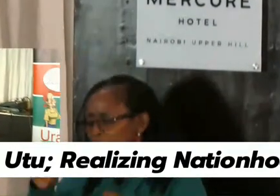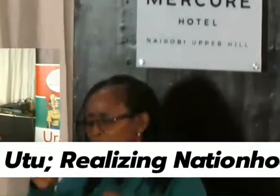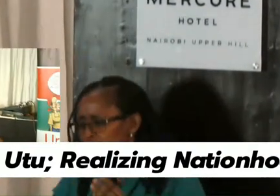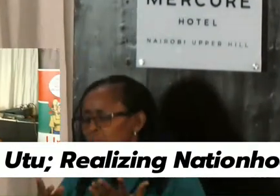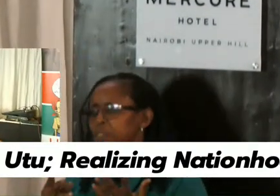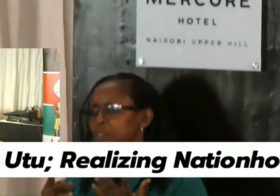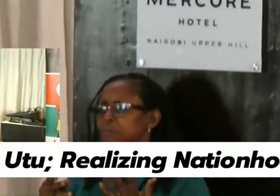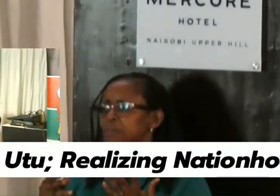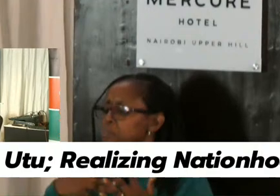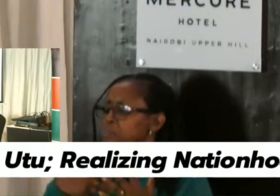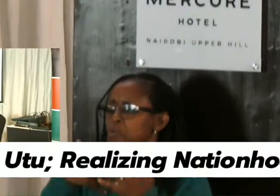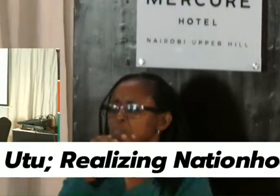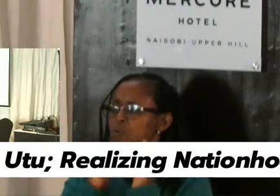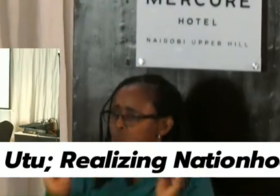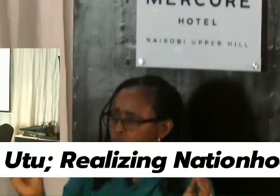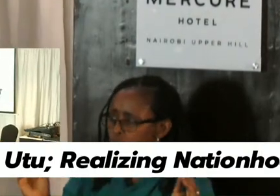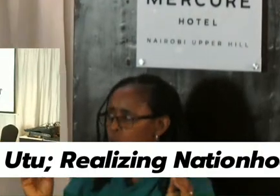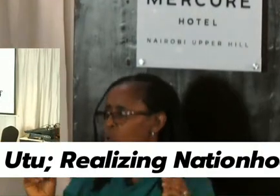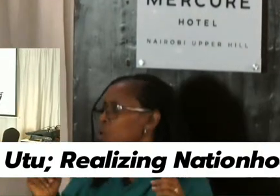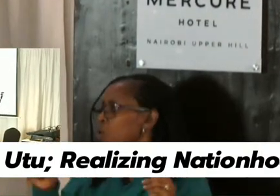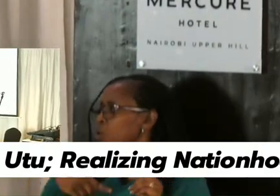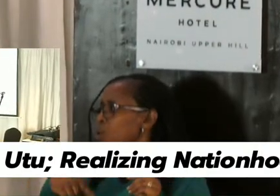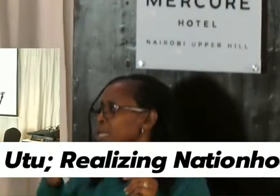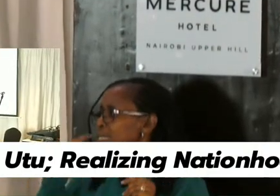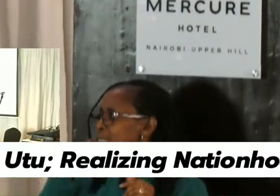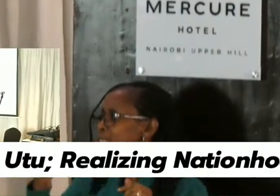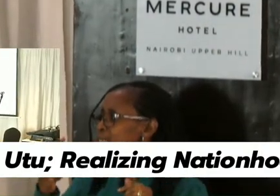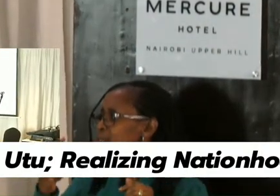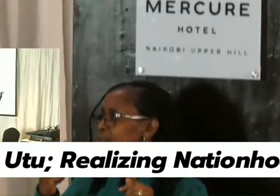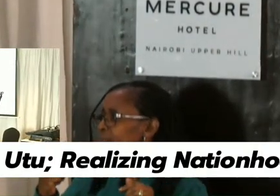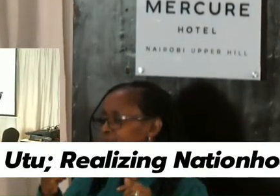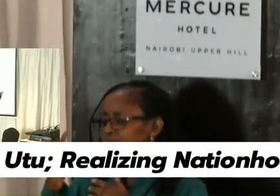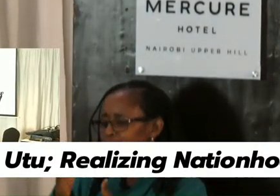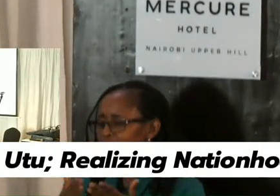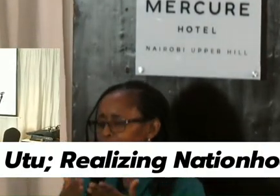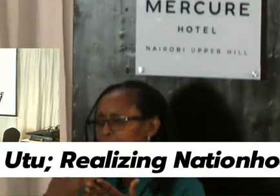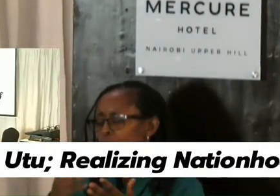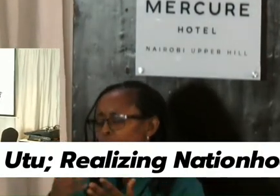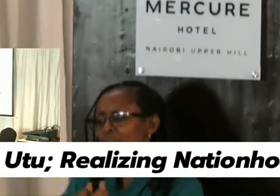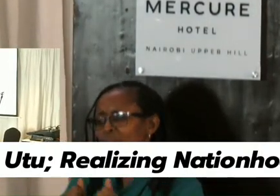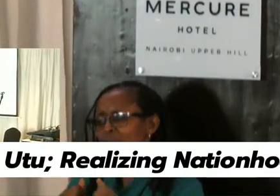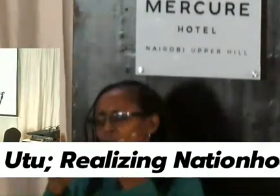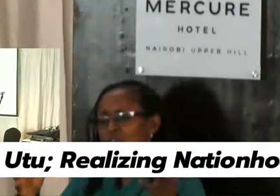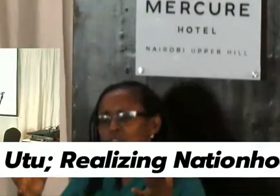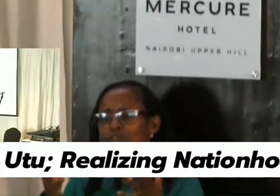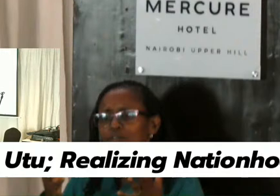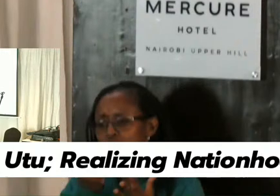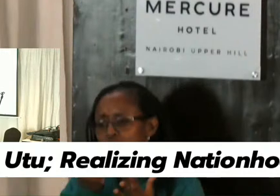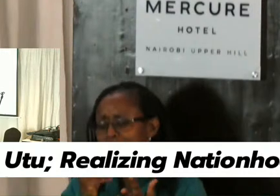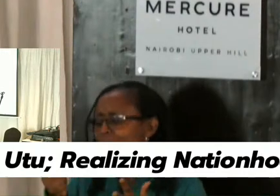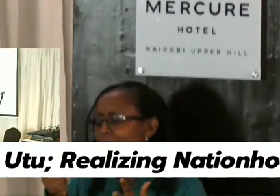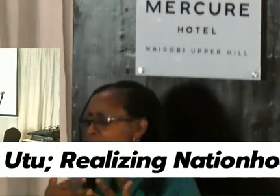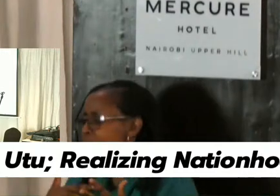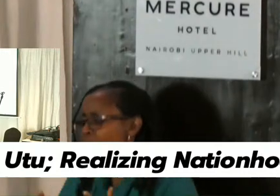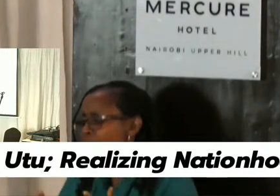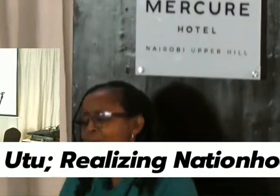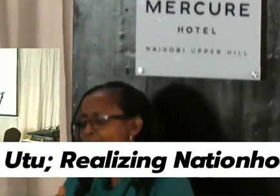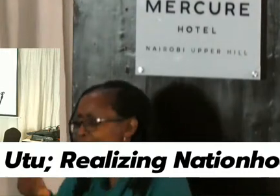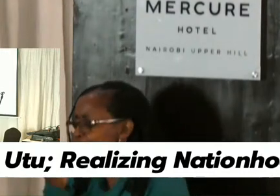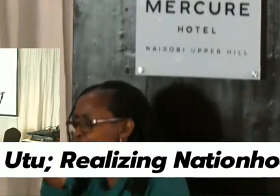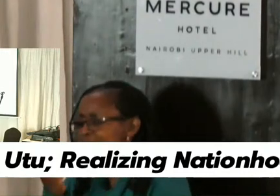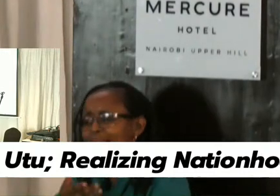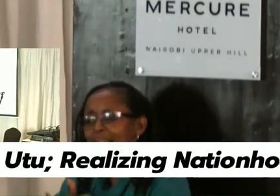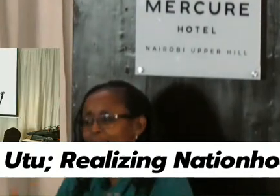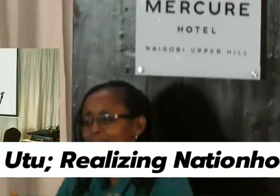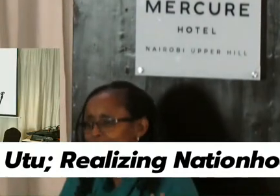we see you know two sides of the coin some people with a lot or food and others with nothing to